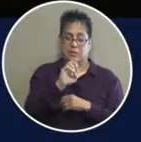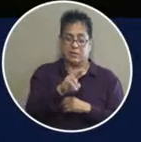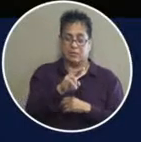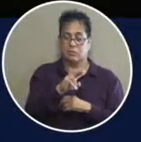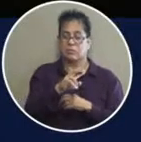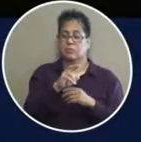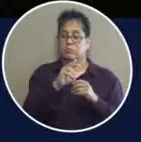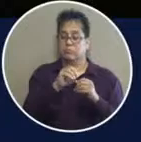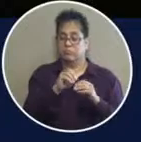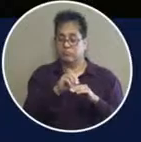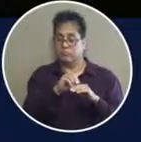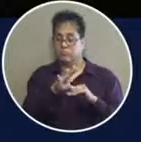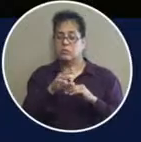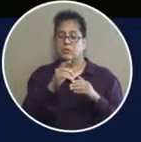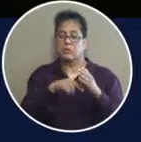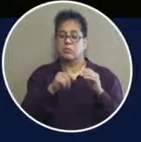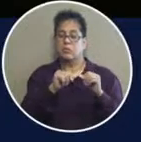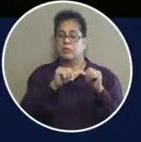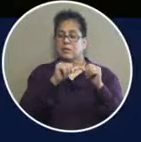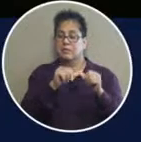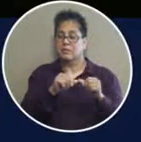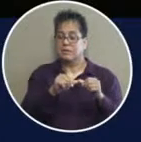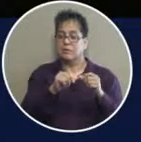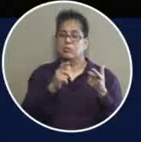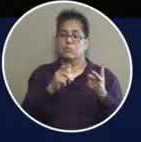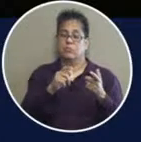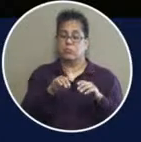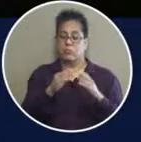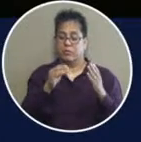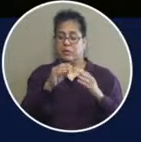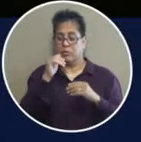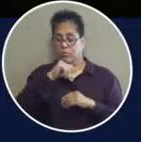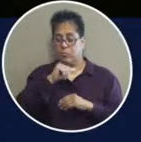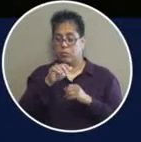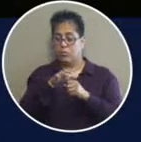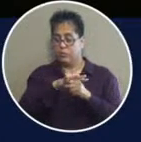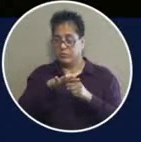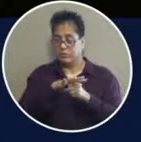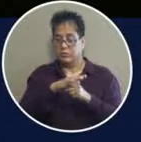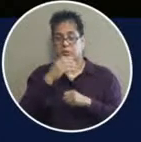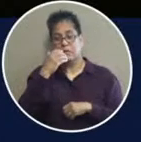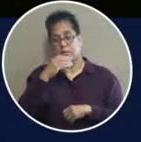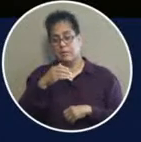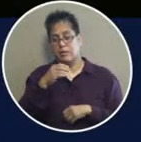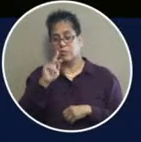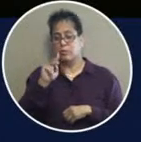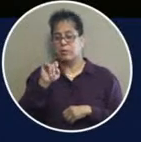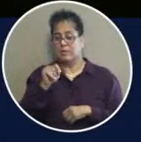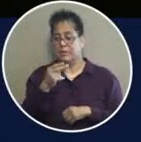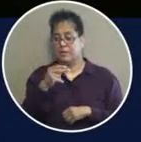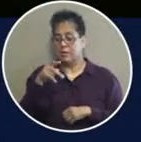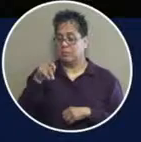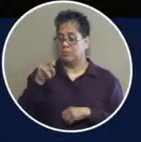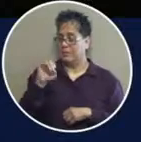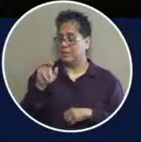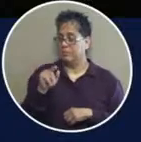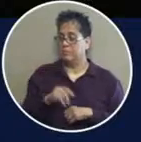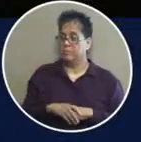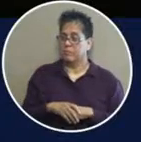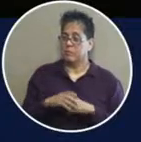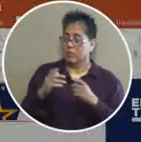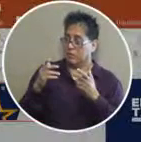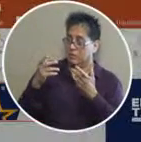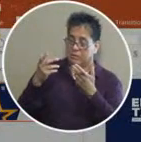any suggestions as to the continued and further opening of our region. Thank you very much, Keith Pennell." Mayor, that concludes public